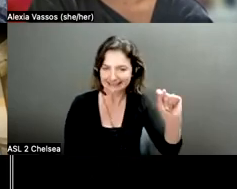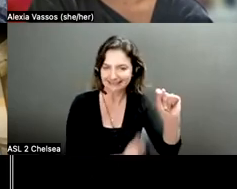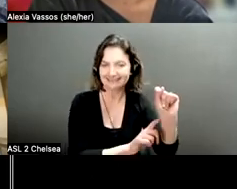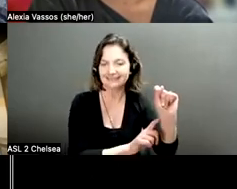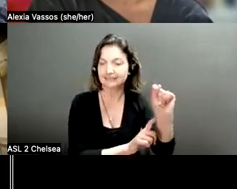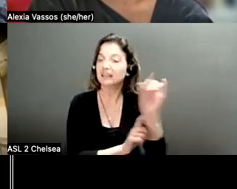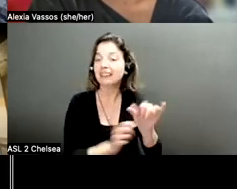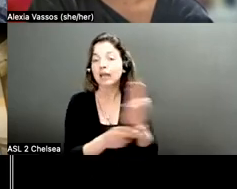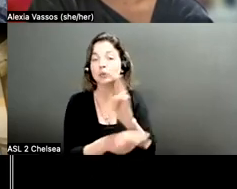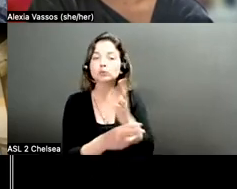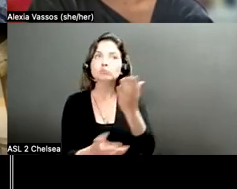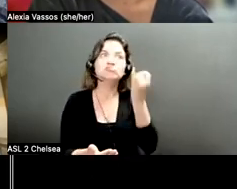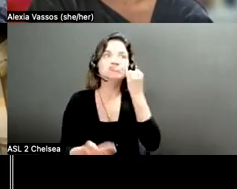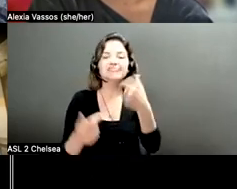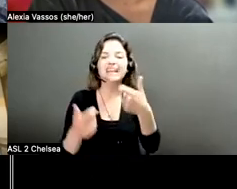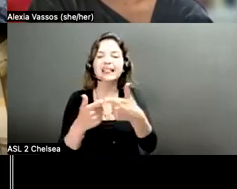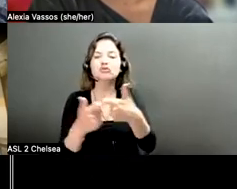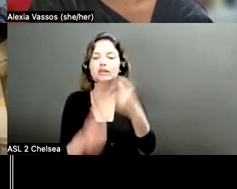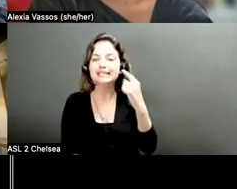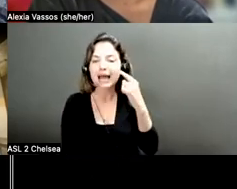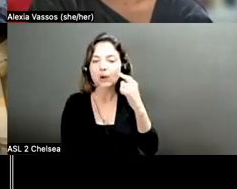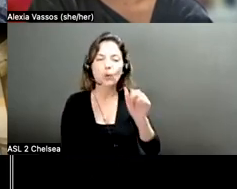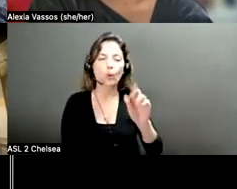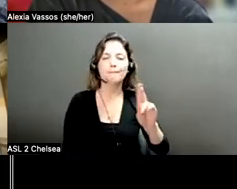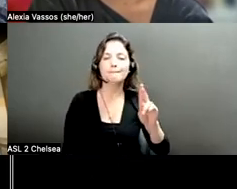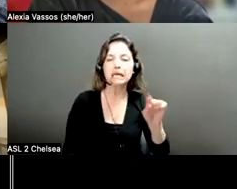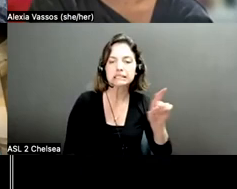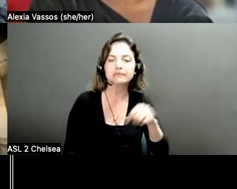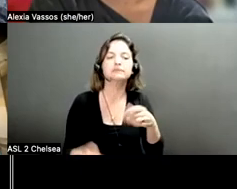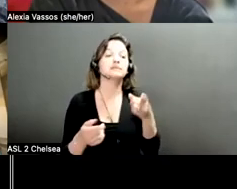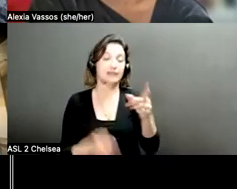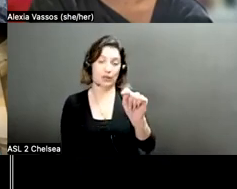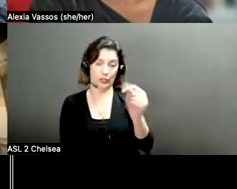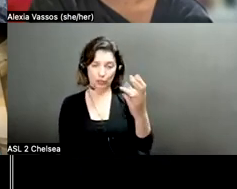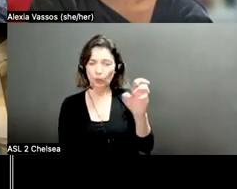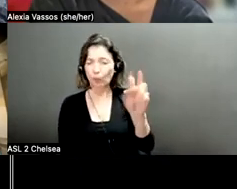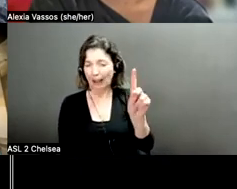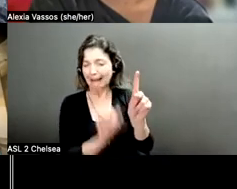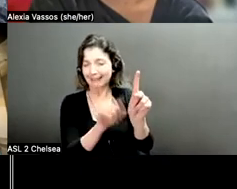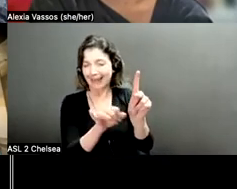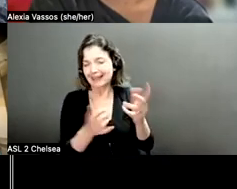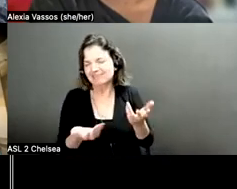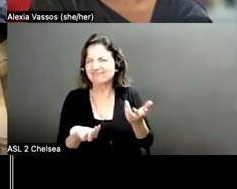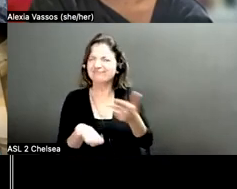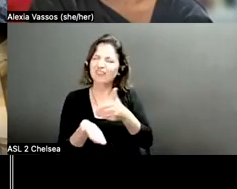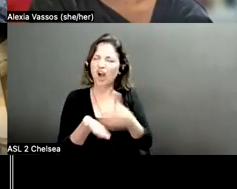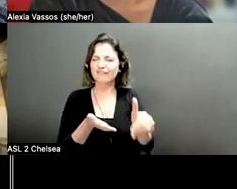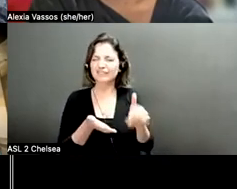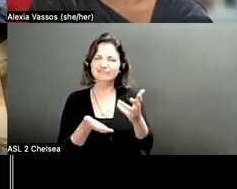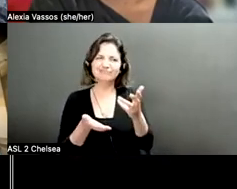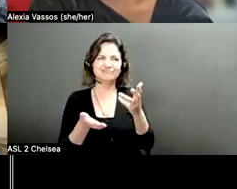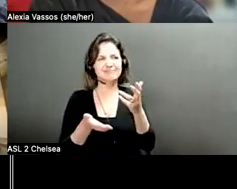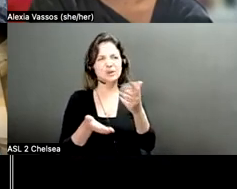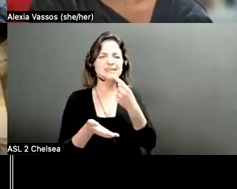for like an electronic sound or a buzz. And thwack is sort of, I often think of it as a gesture of